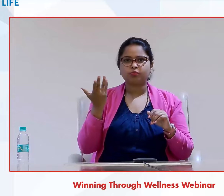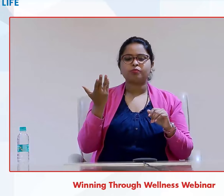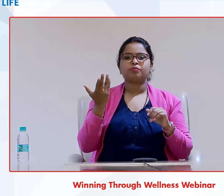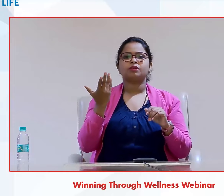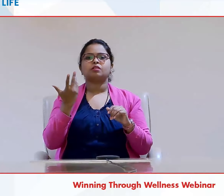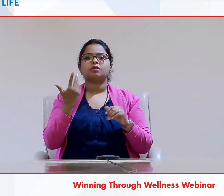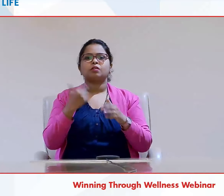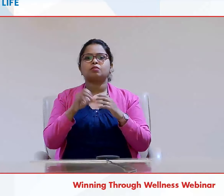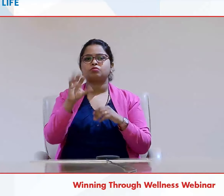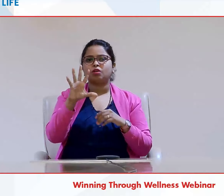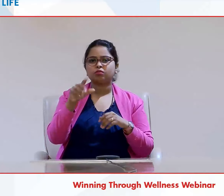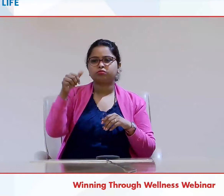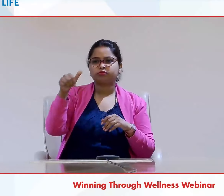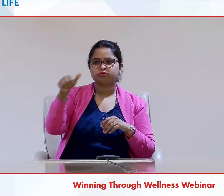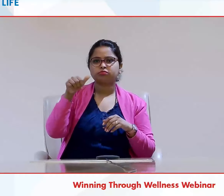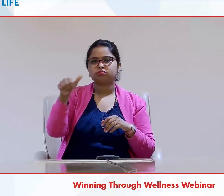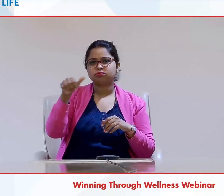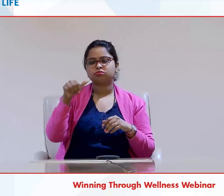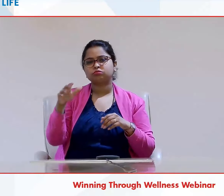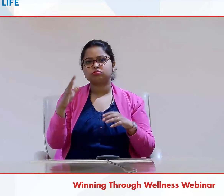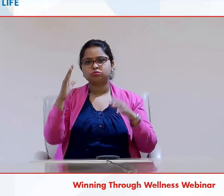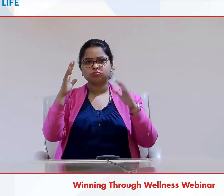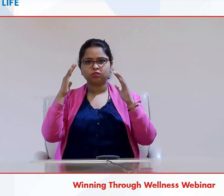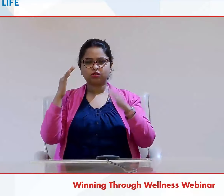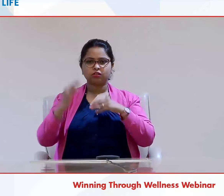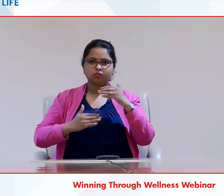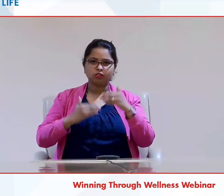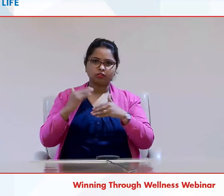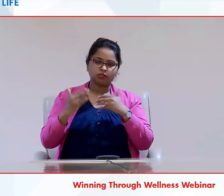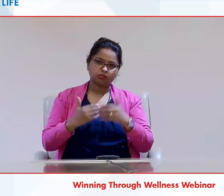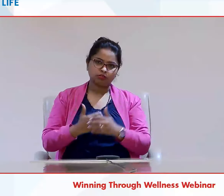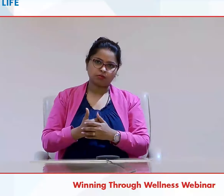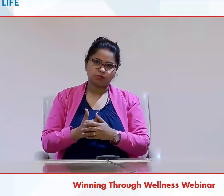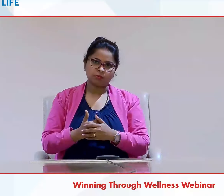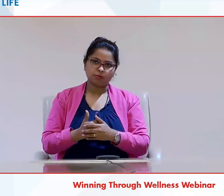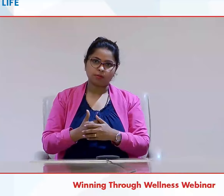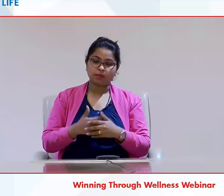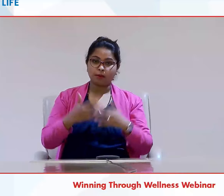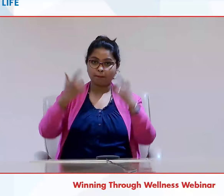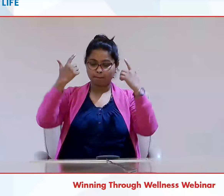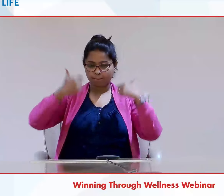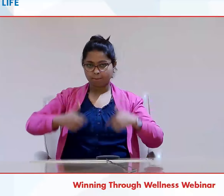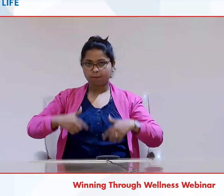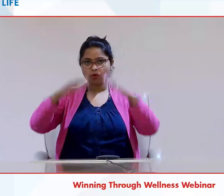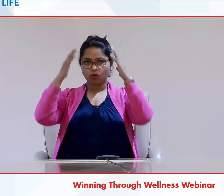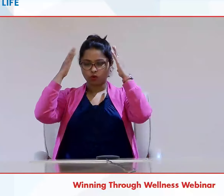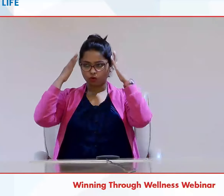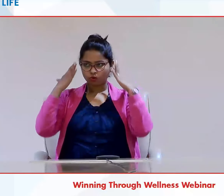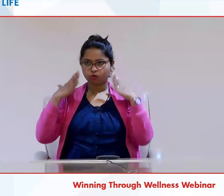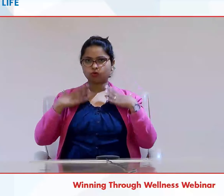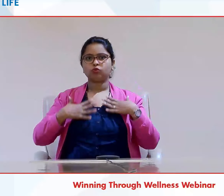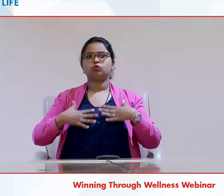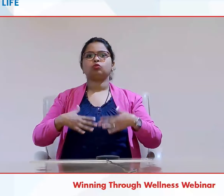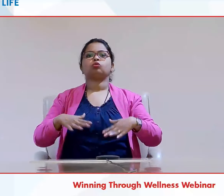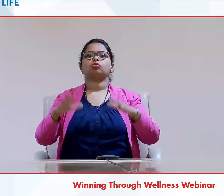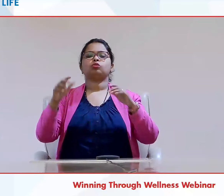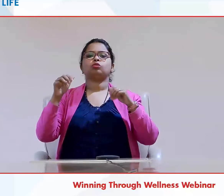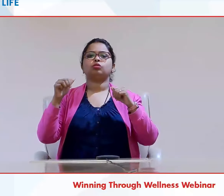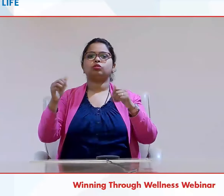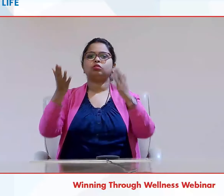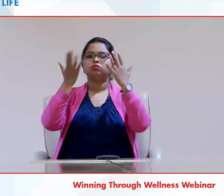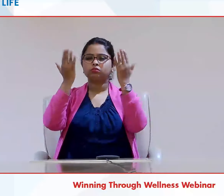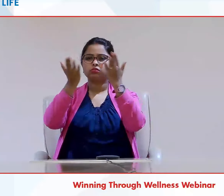5 to 6 times. It is what we call the mammalian response, where our body cools down when we splash cold water on